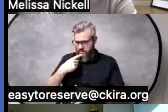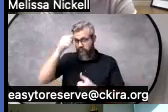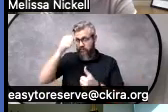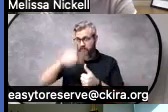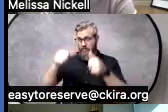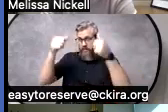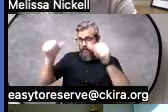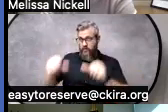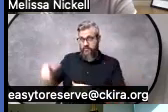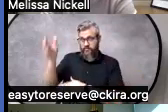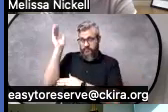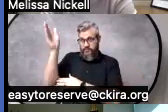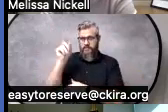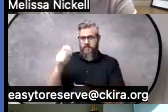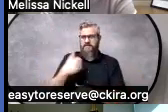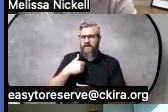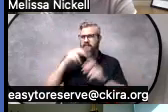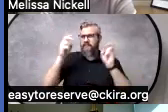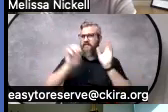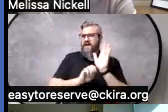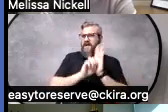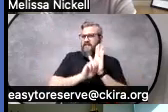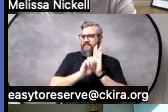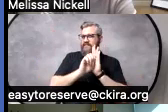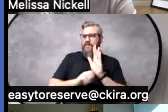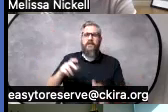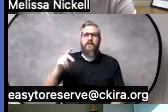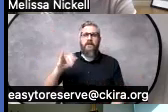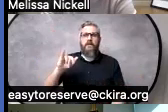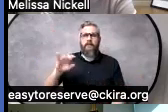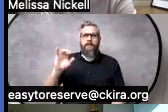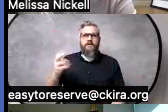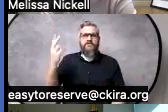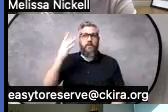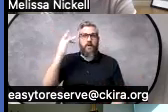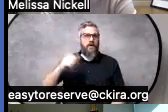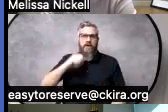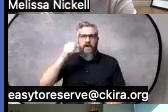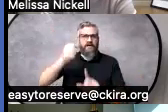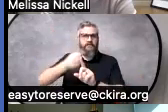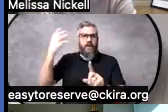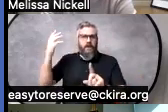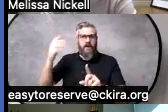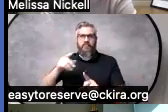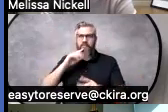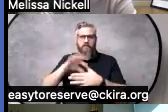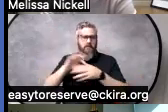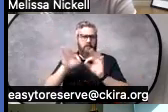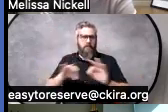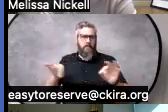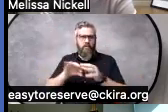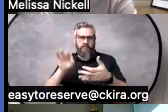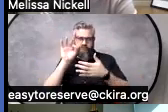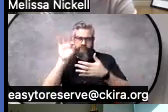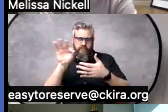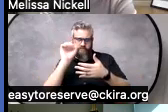presentations, you have to have an elevator pitch because it's not necessarily expansive. You're just going to kind of give people the meat and the bones. And